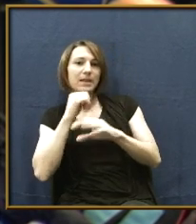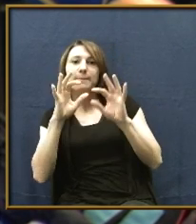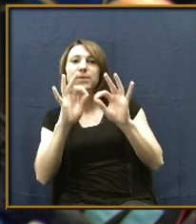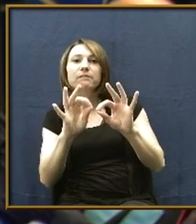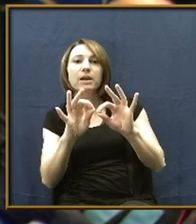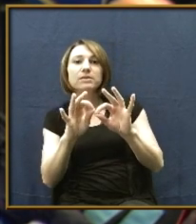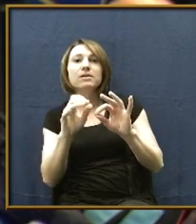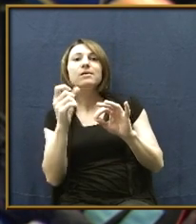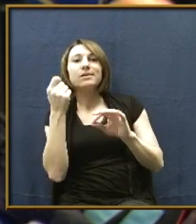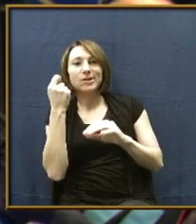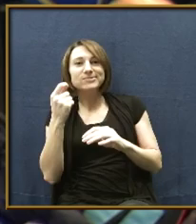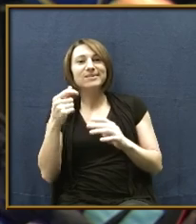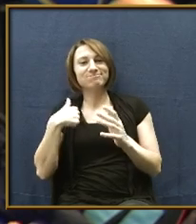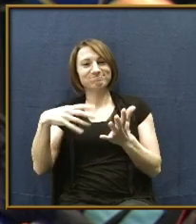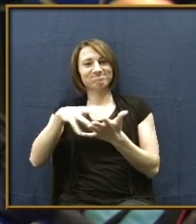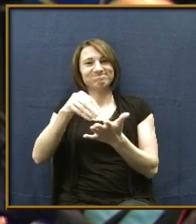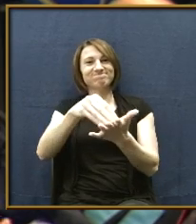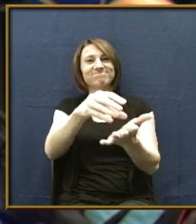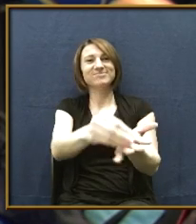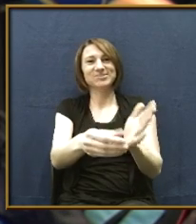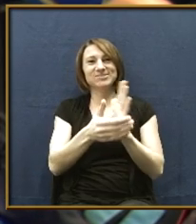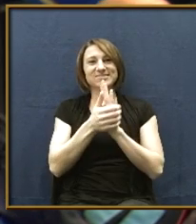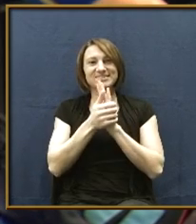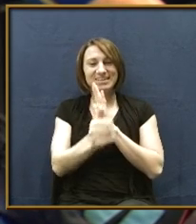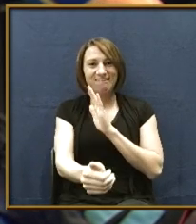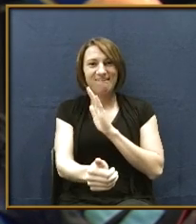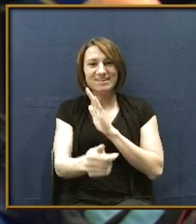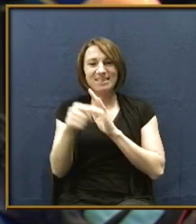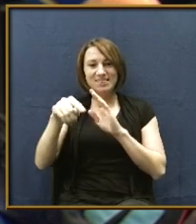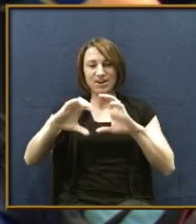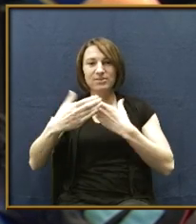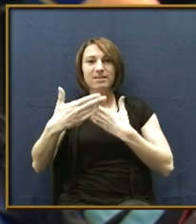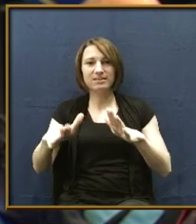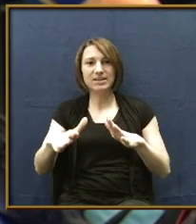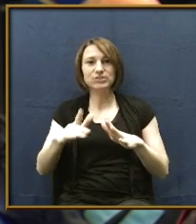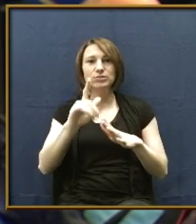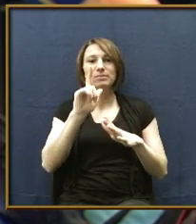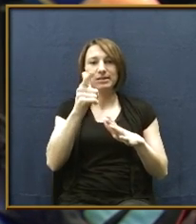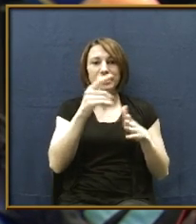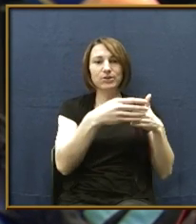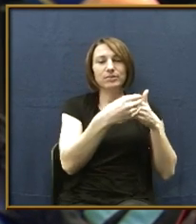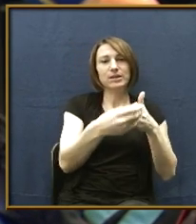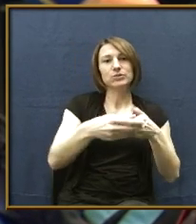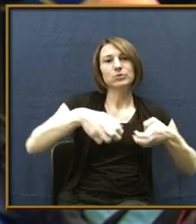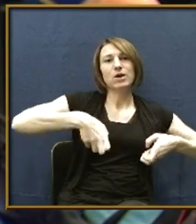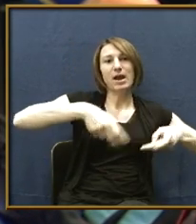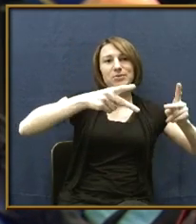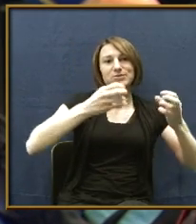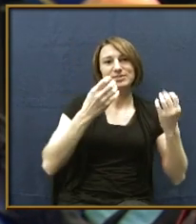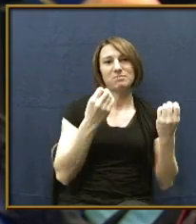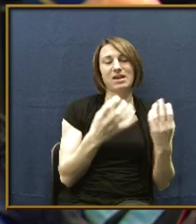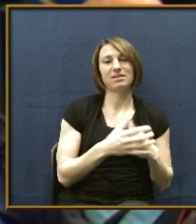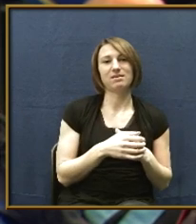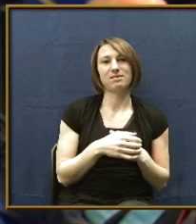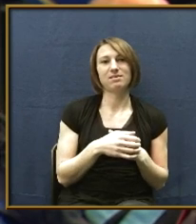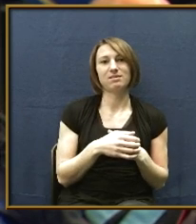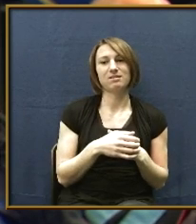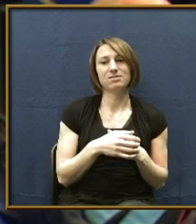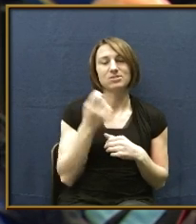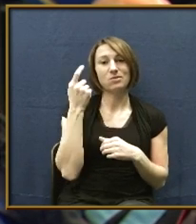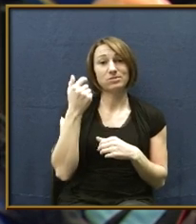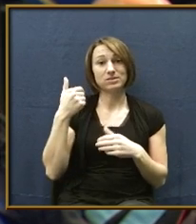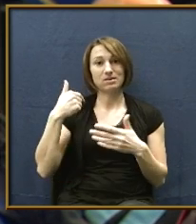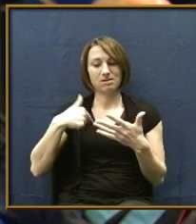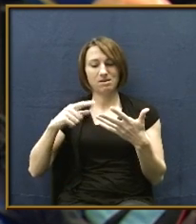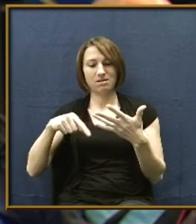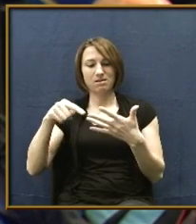experience in the classroom that would later open up a huge opportunity for me. So there I was with a few not so perfect jobs on my